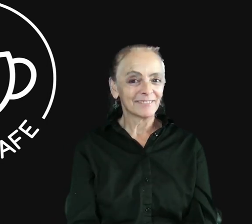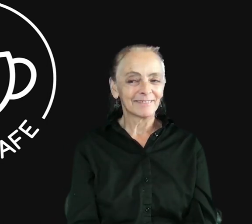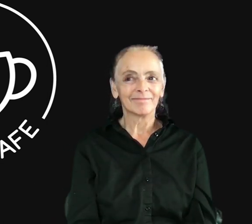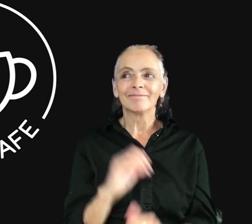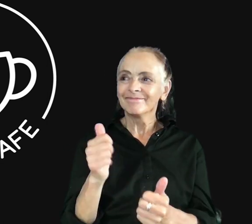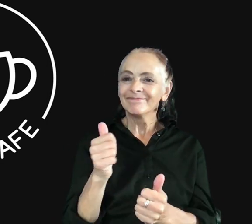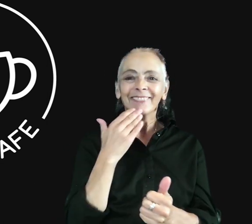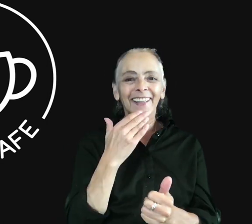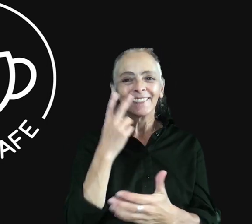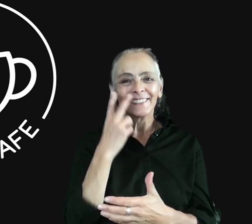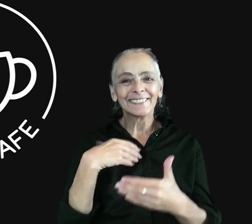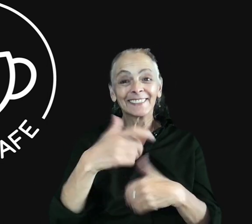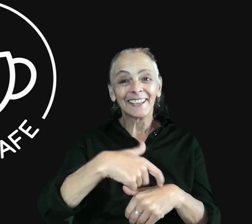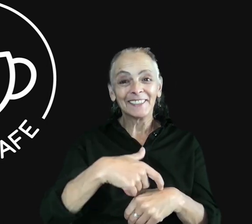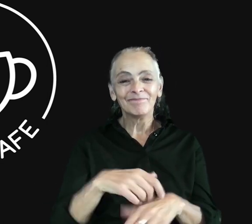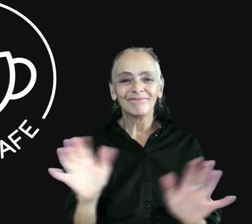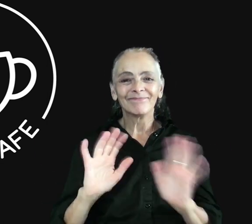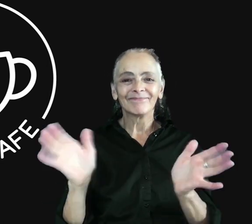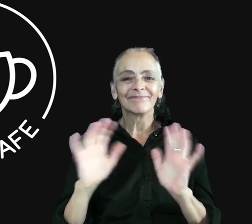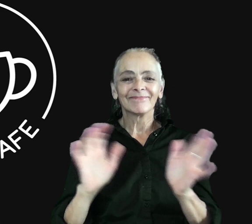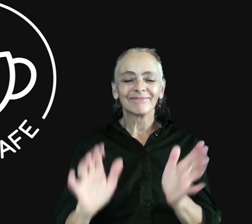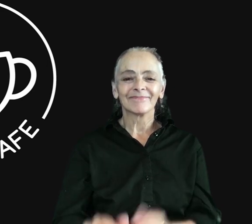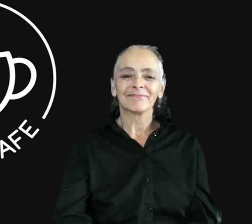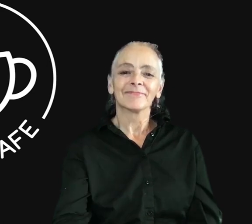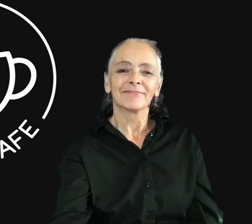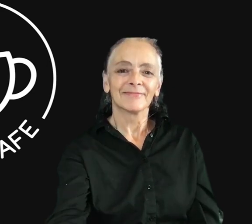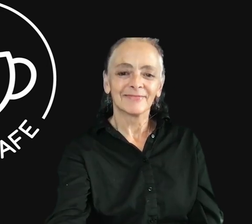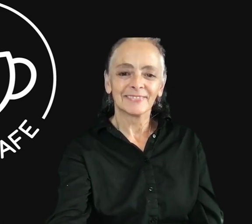time see you next time bye thank you